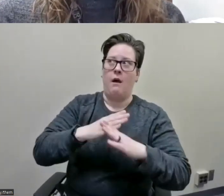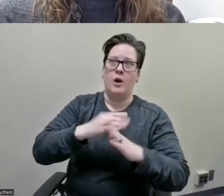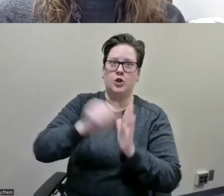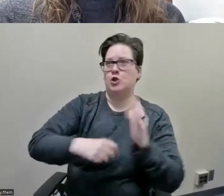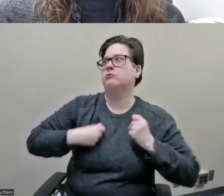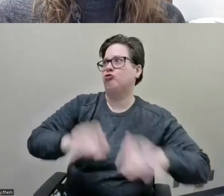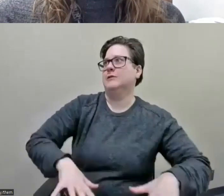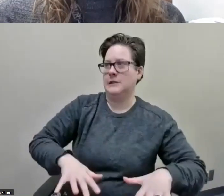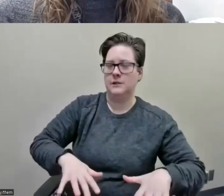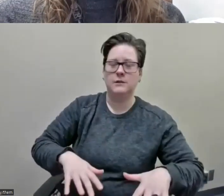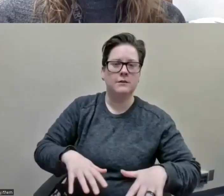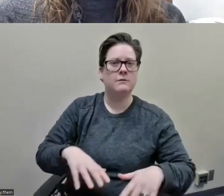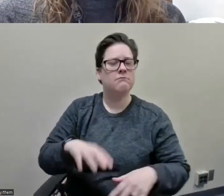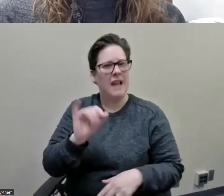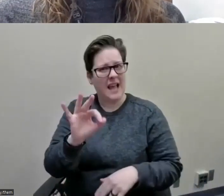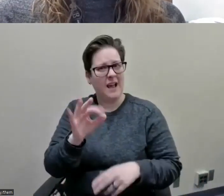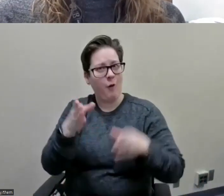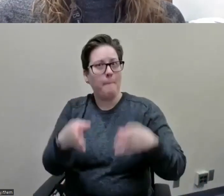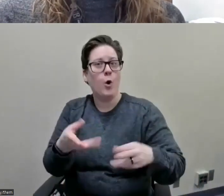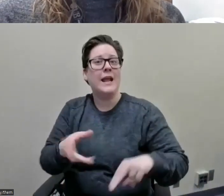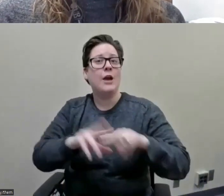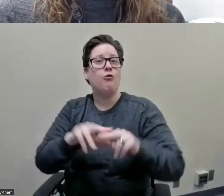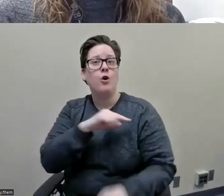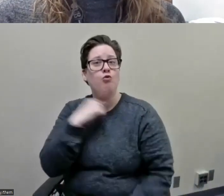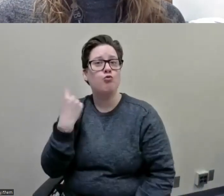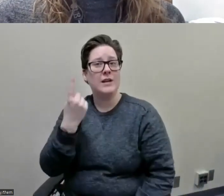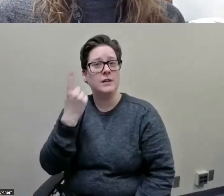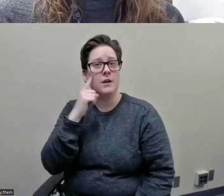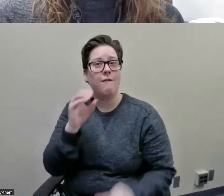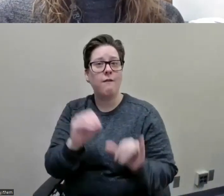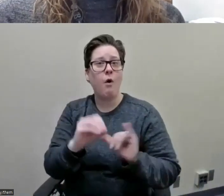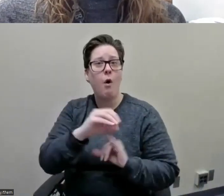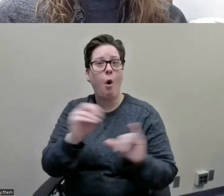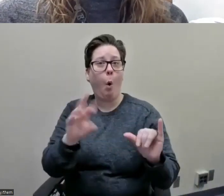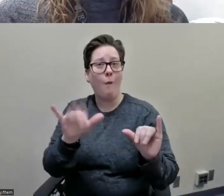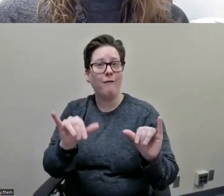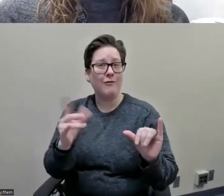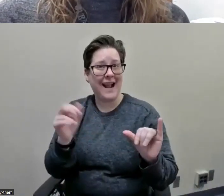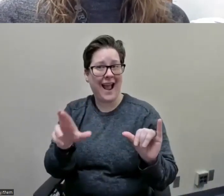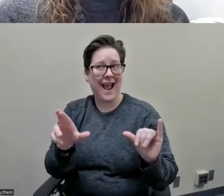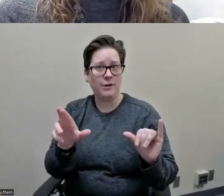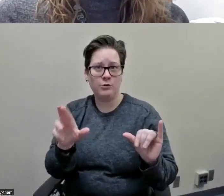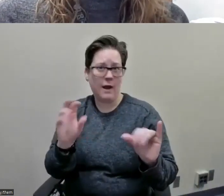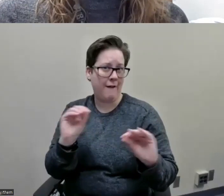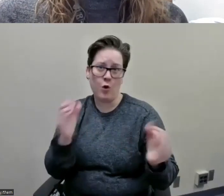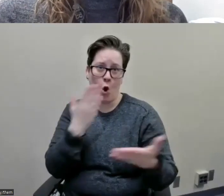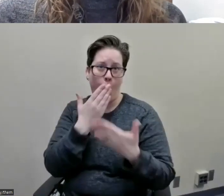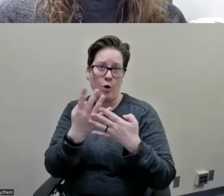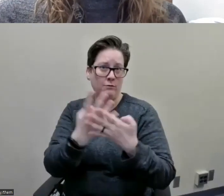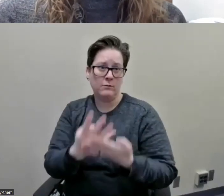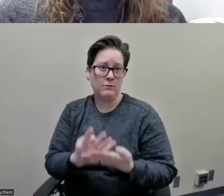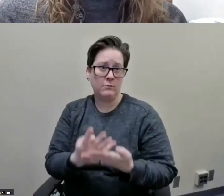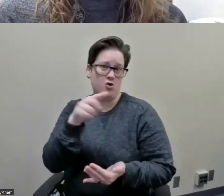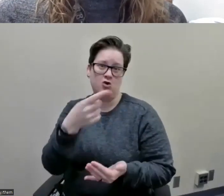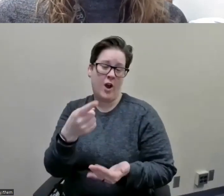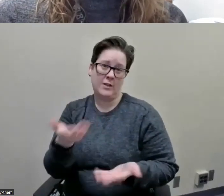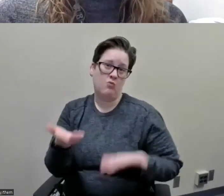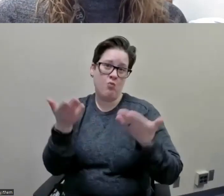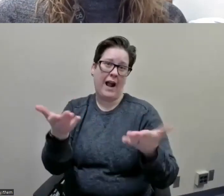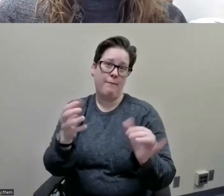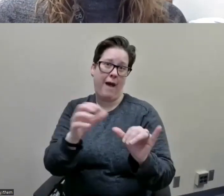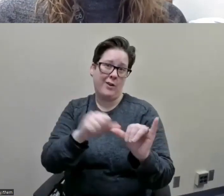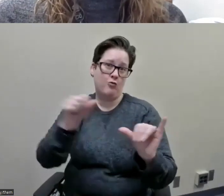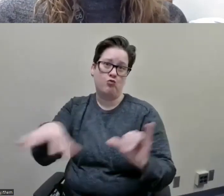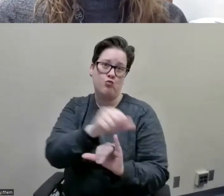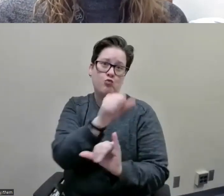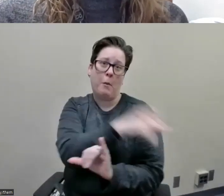does have increased risk for ovarian cancer, there's no good screening for ovarian cancer. So we do recommend that ovaries be removed. I don't have a